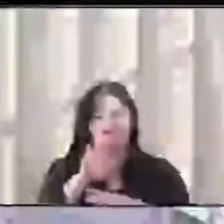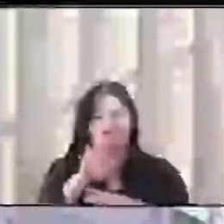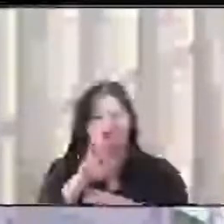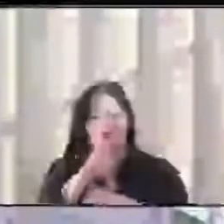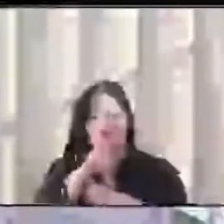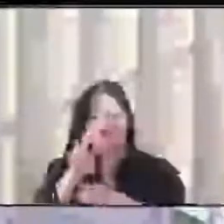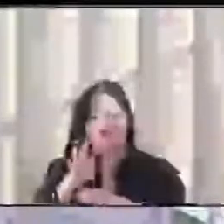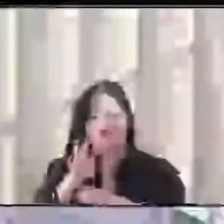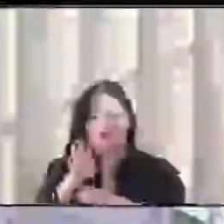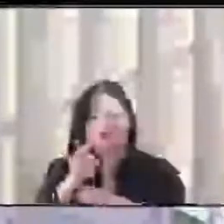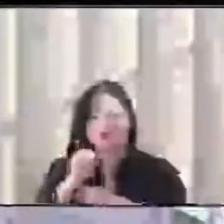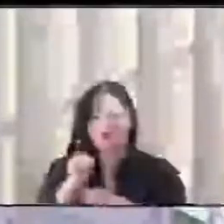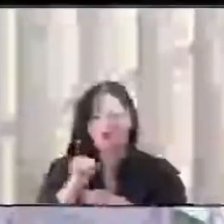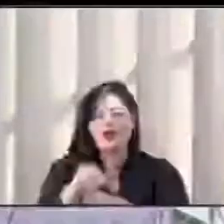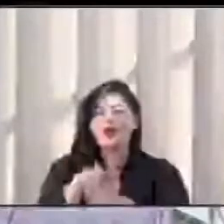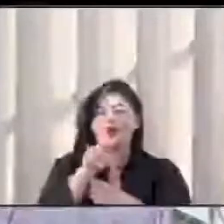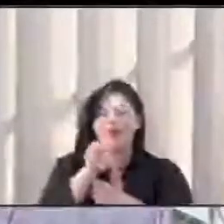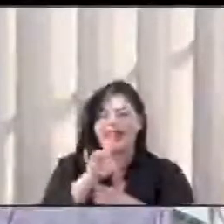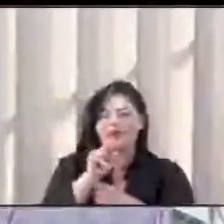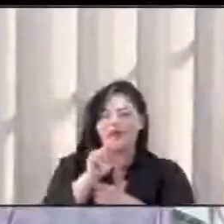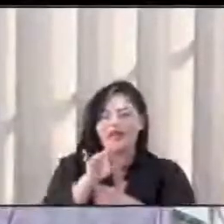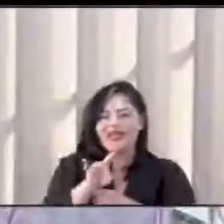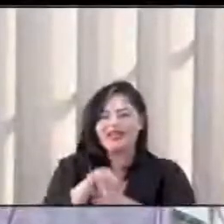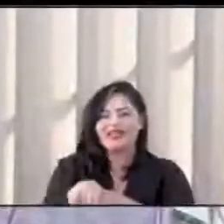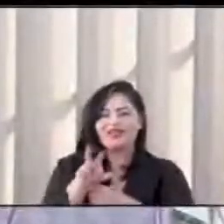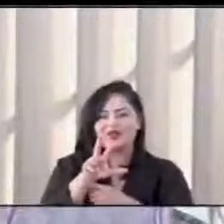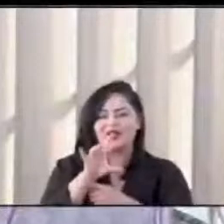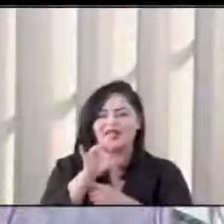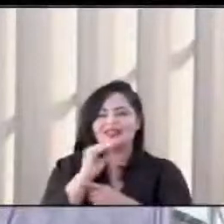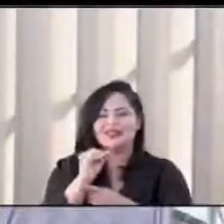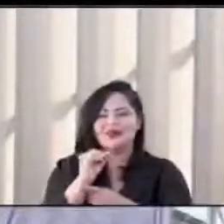818-380-2460. Again, let me say that again,